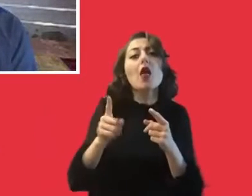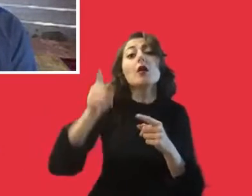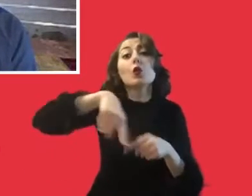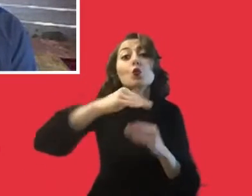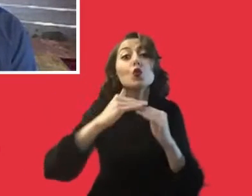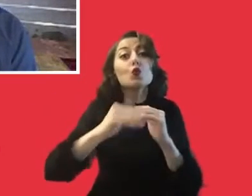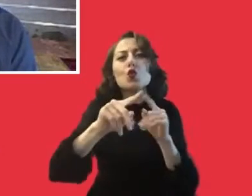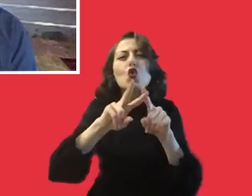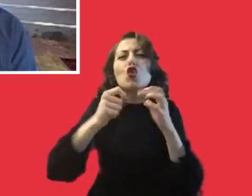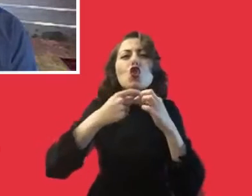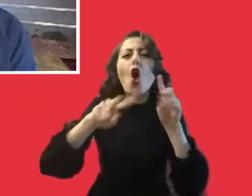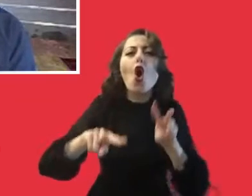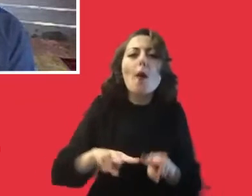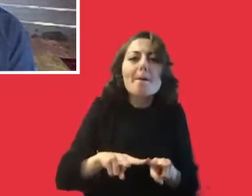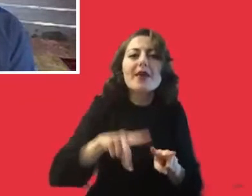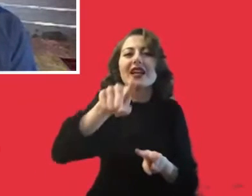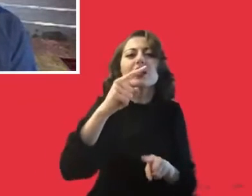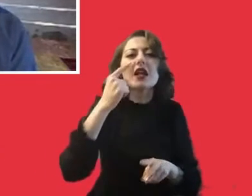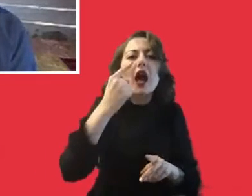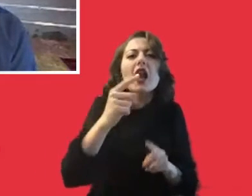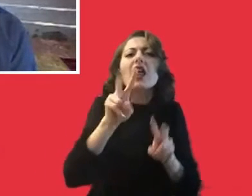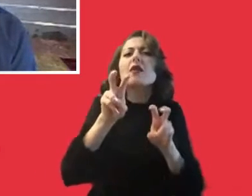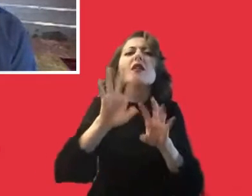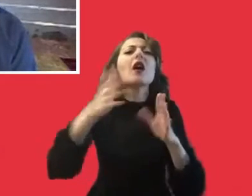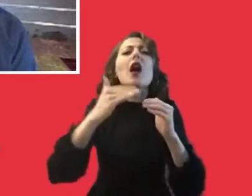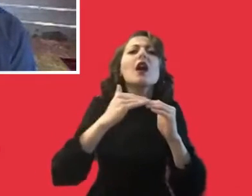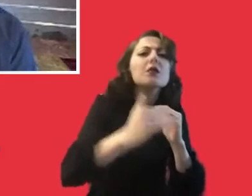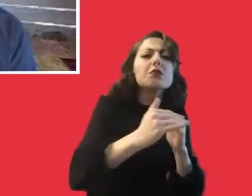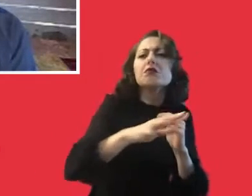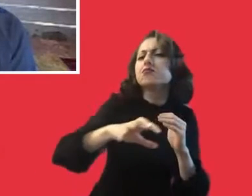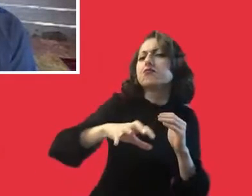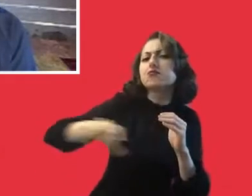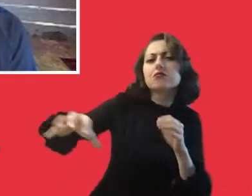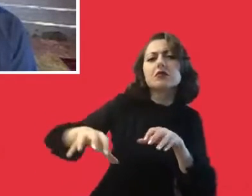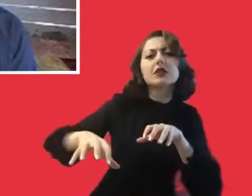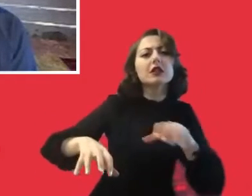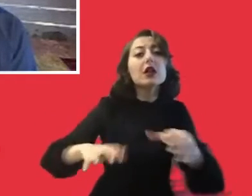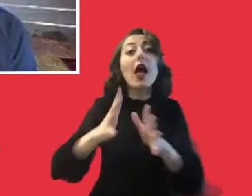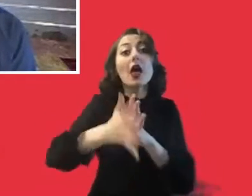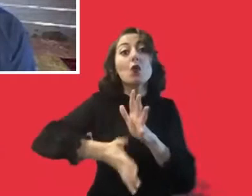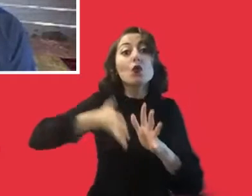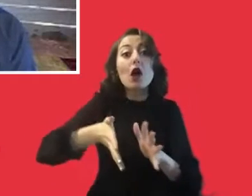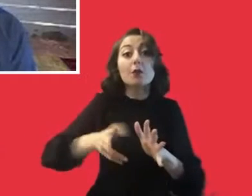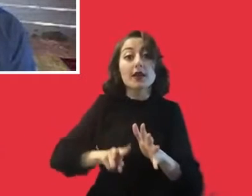norms. And those norms and are creating certain effects on our body and on our movement. And by means